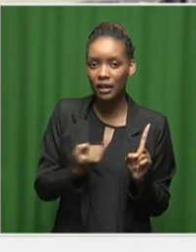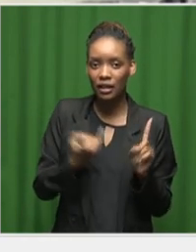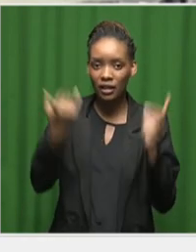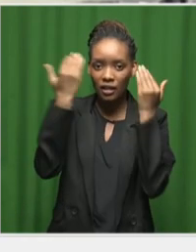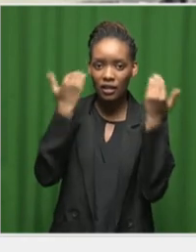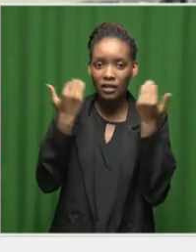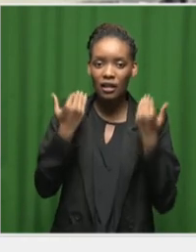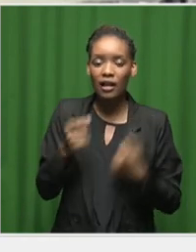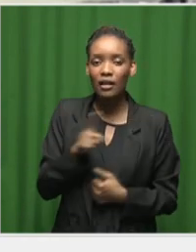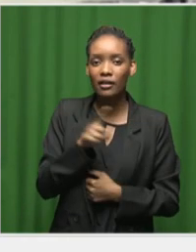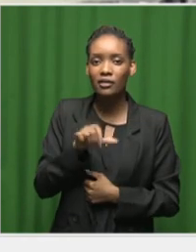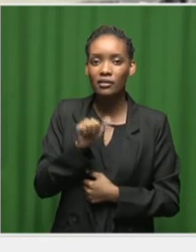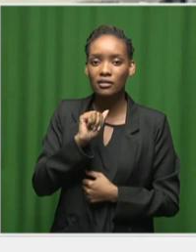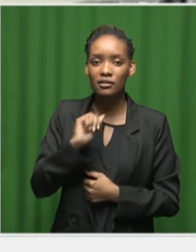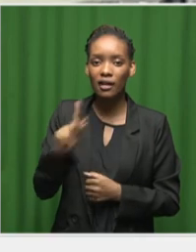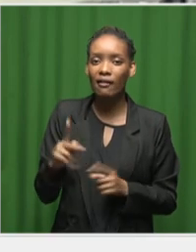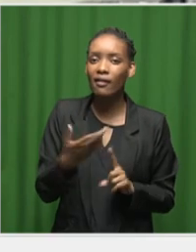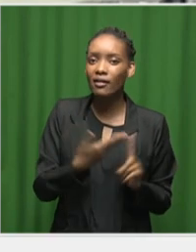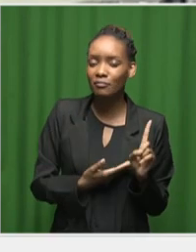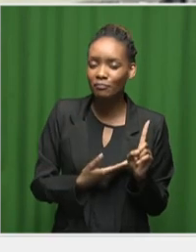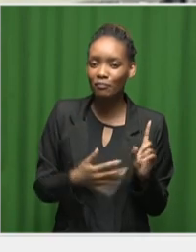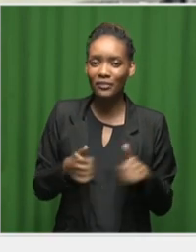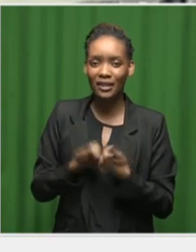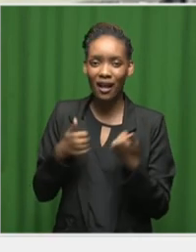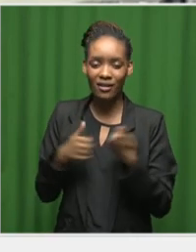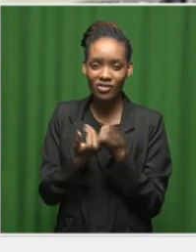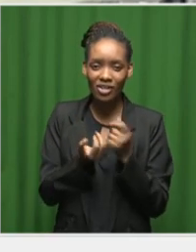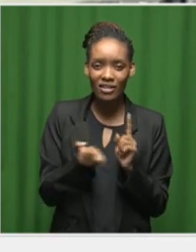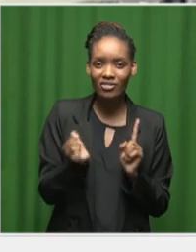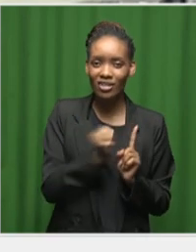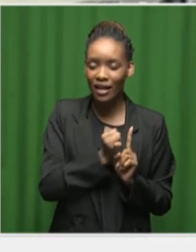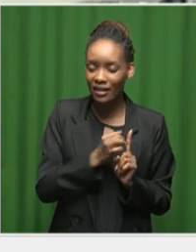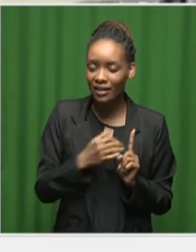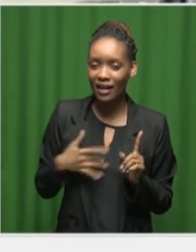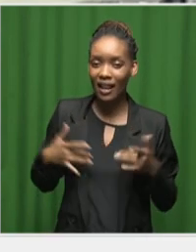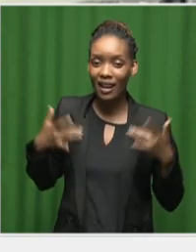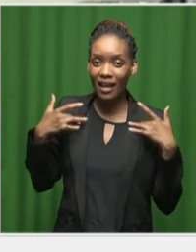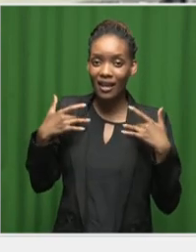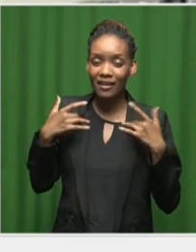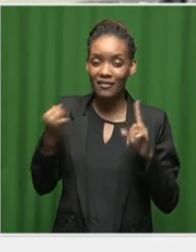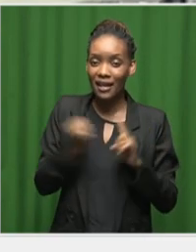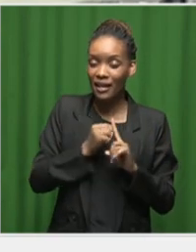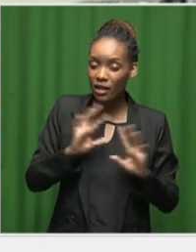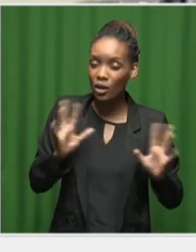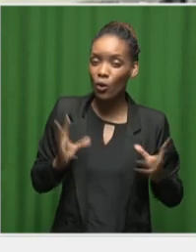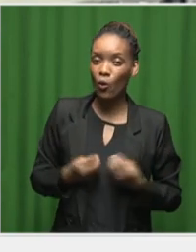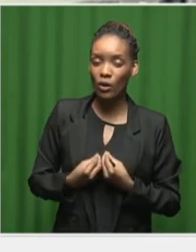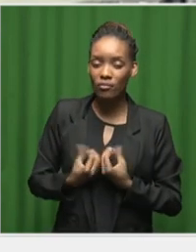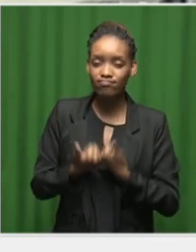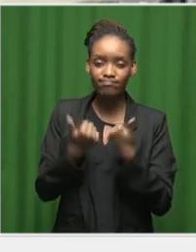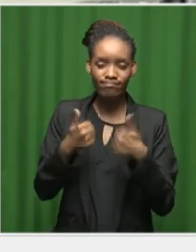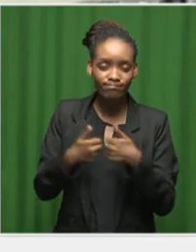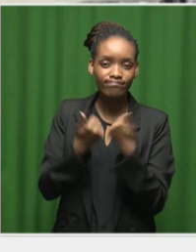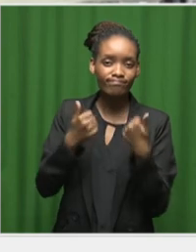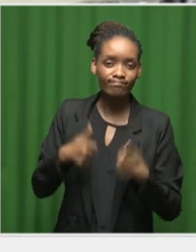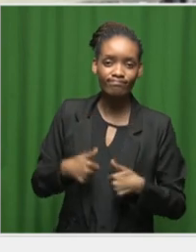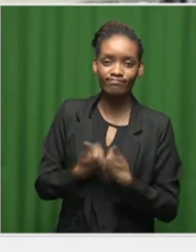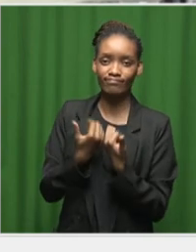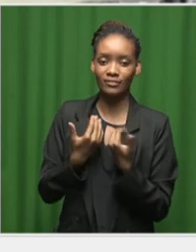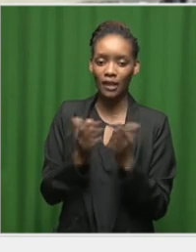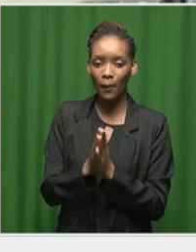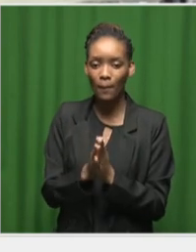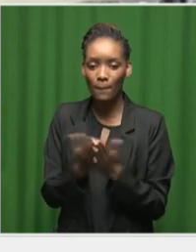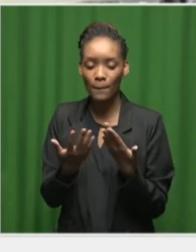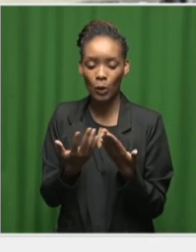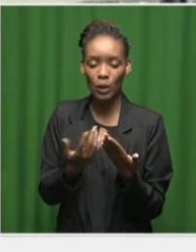Zak Yacoob. I mean, the challenges that he faced throughout his entire life. I mean, as you're saying, you know, in accessing